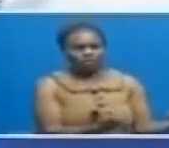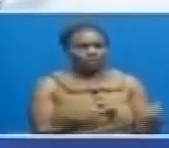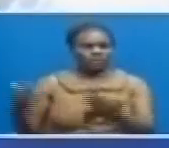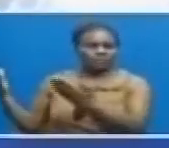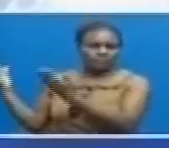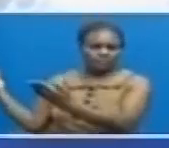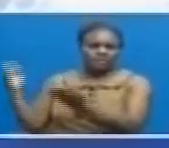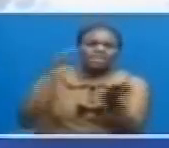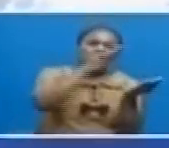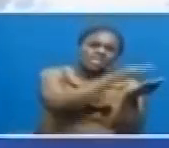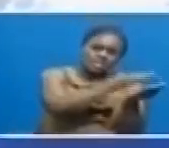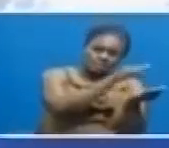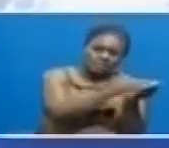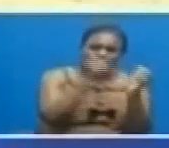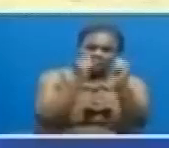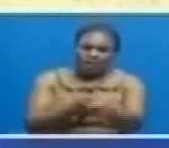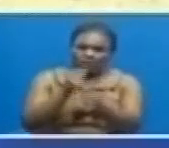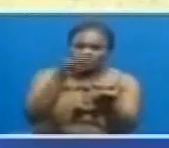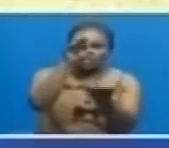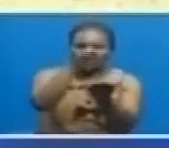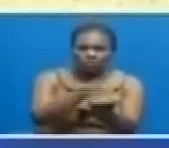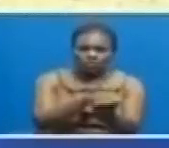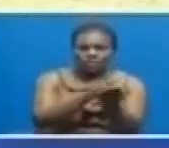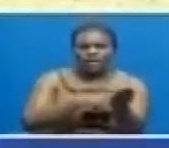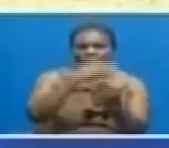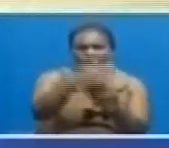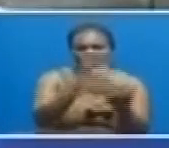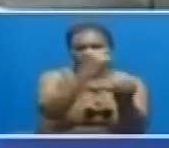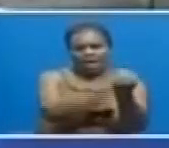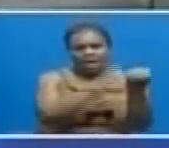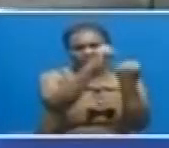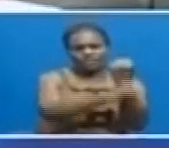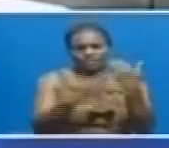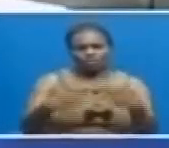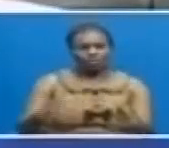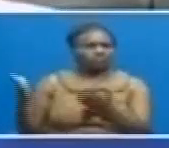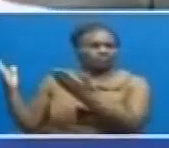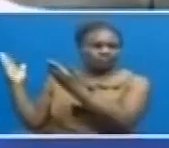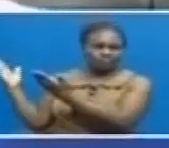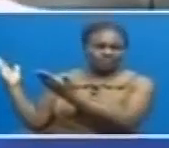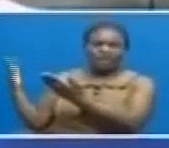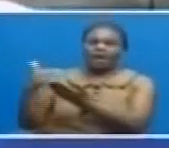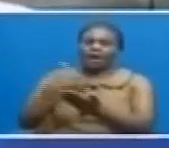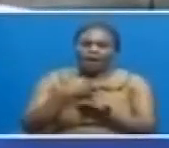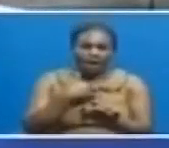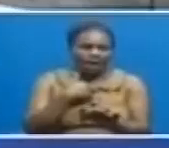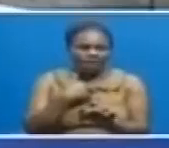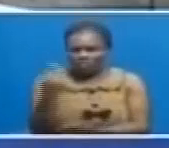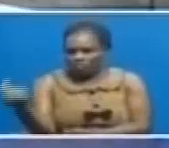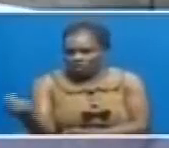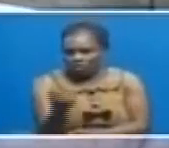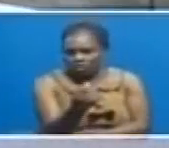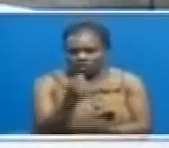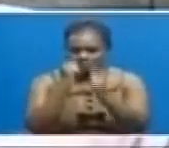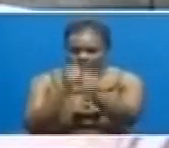silo that will ensure that farmers reduce their post-harvest losses. This silo is mainly meant for the small-scale